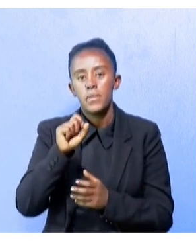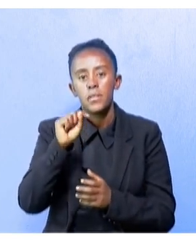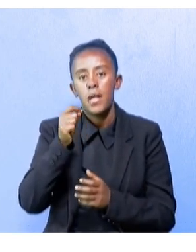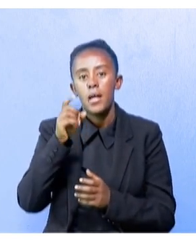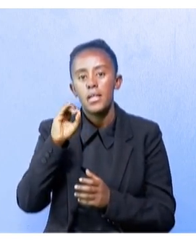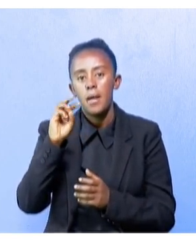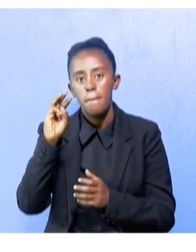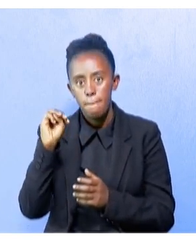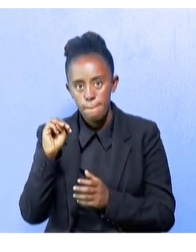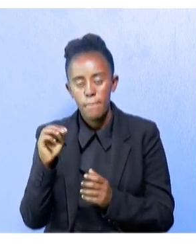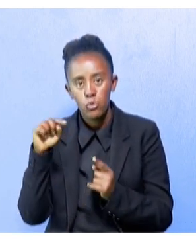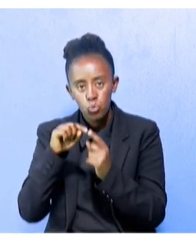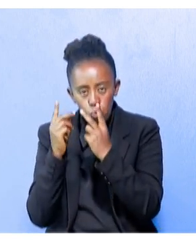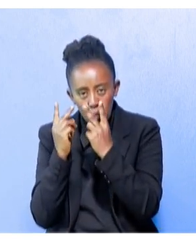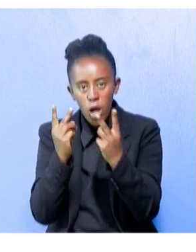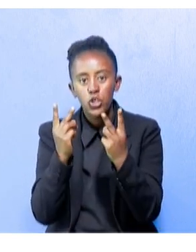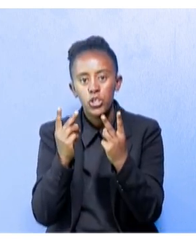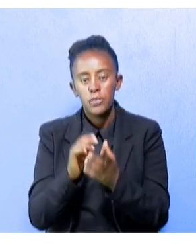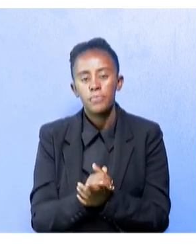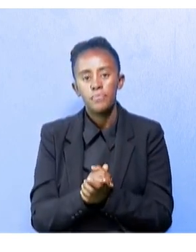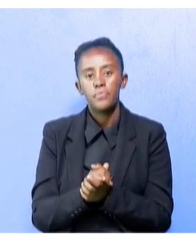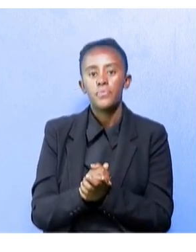to watch